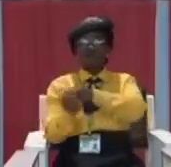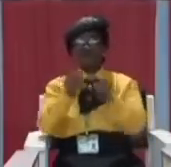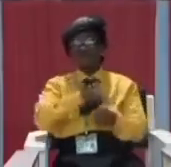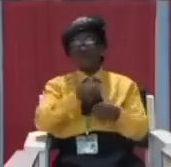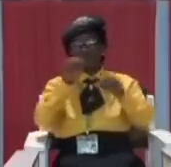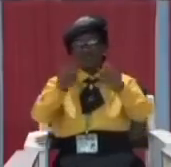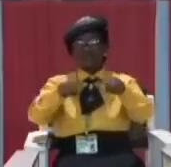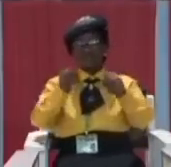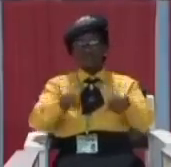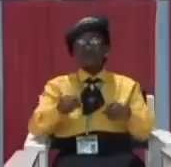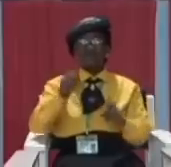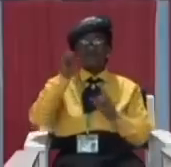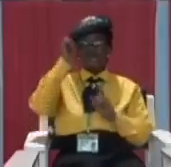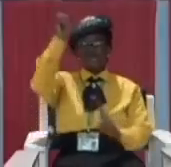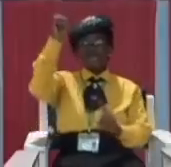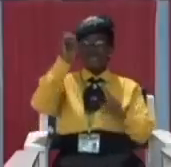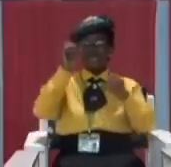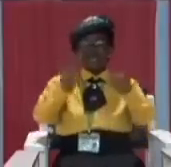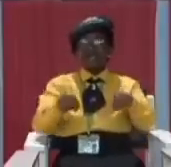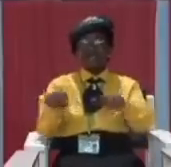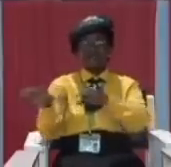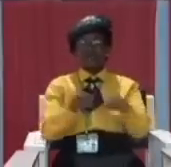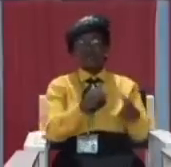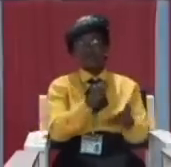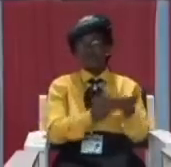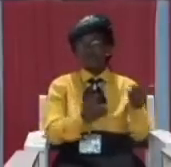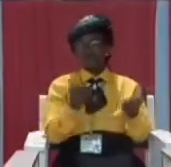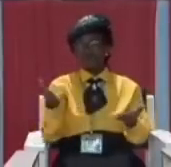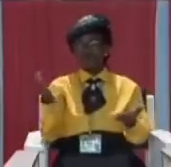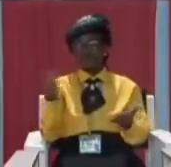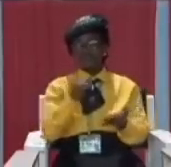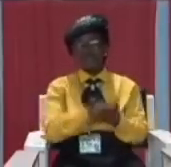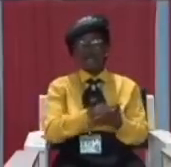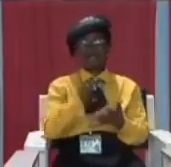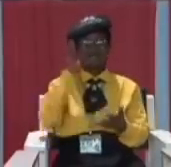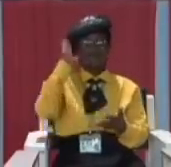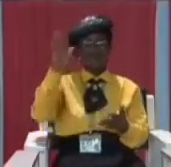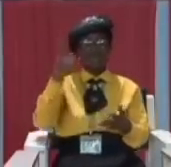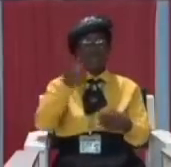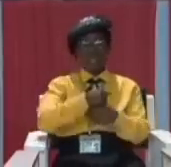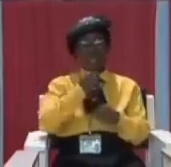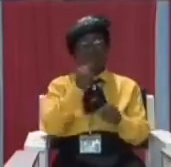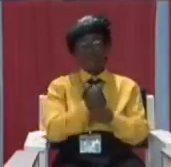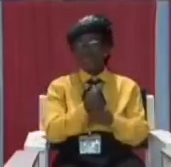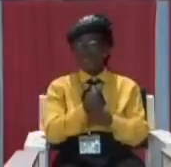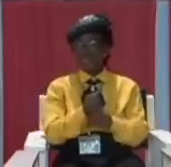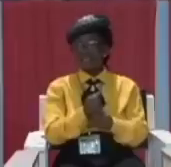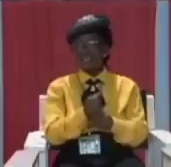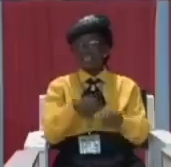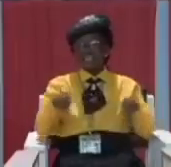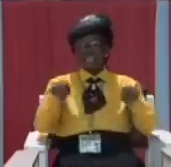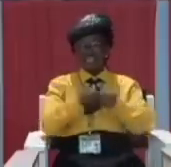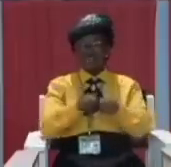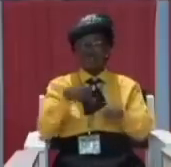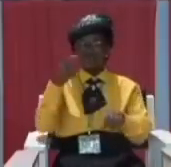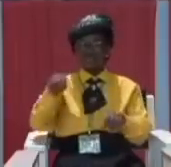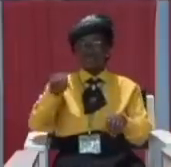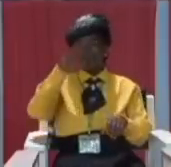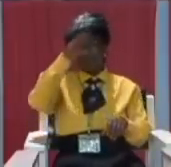He can do something that will cause even the man with the greatest